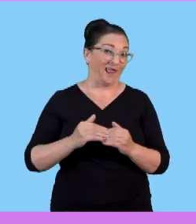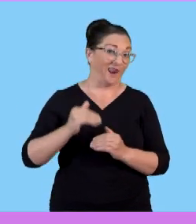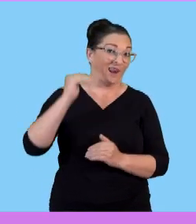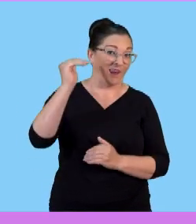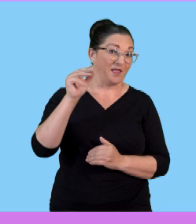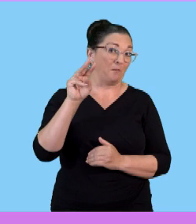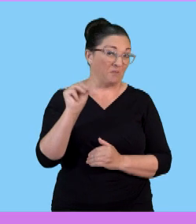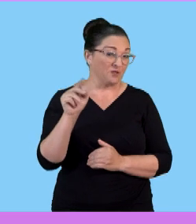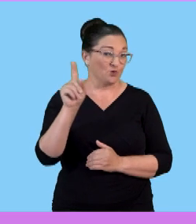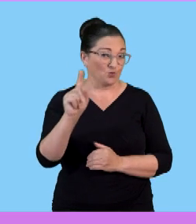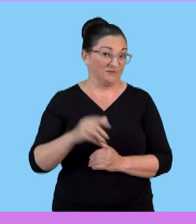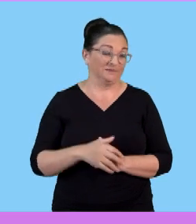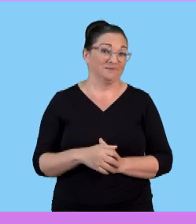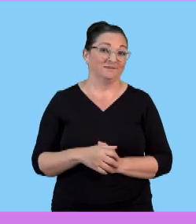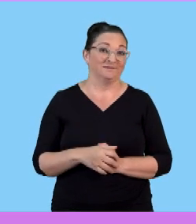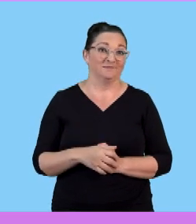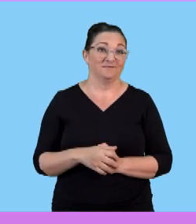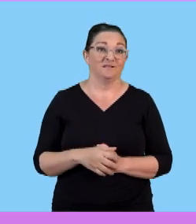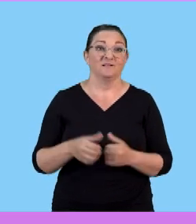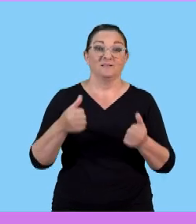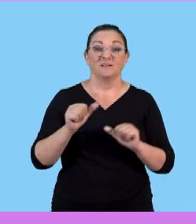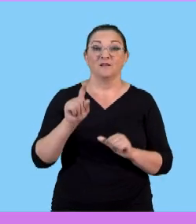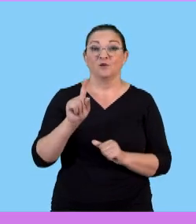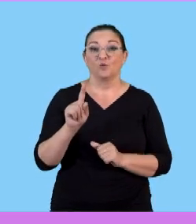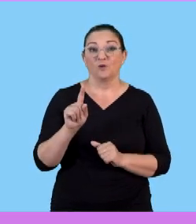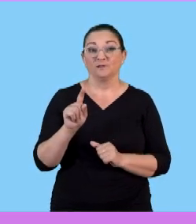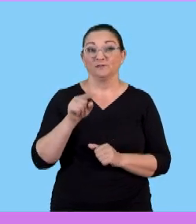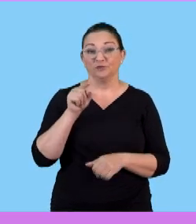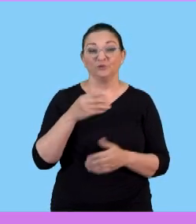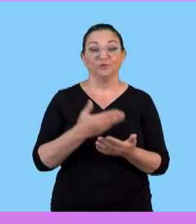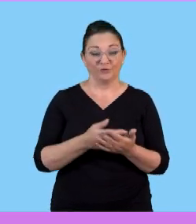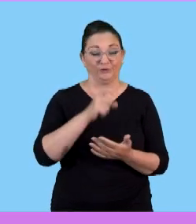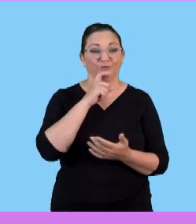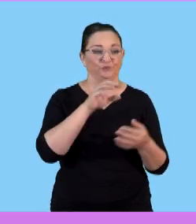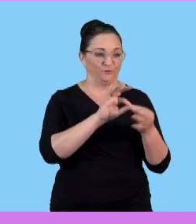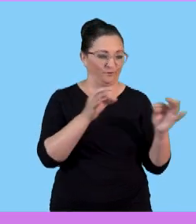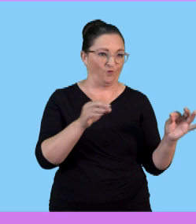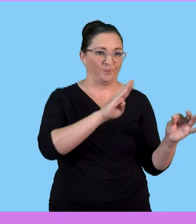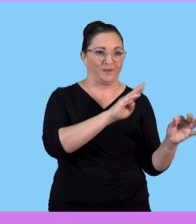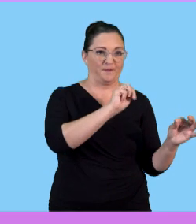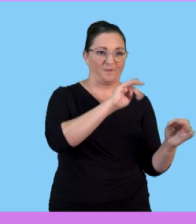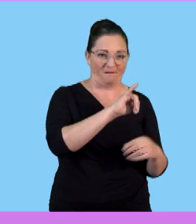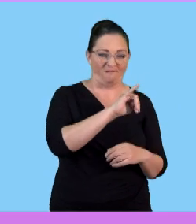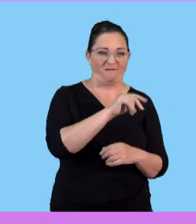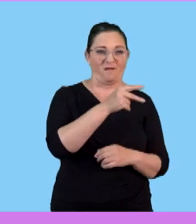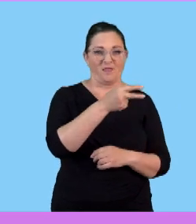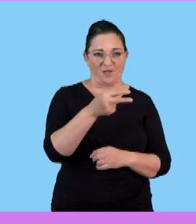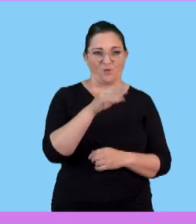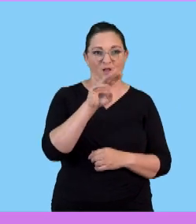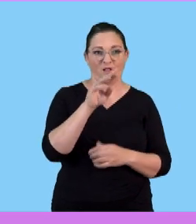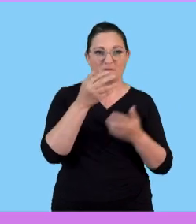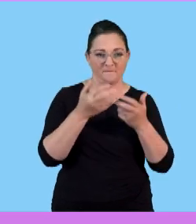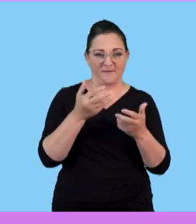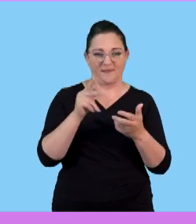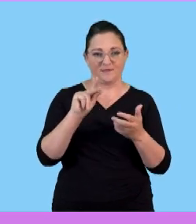her length in meters, right? And then I also indicated here that you may use the formula BMI